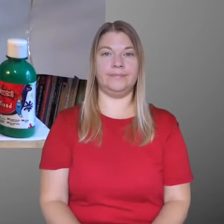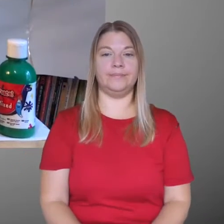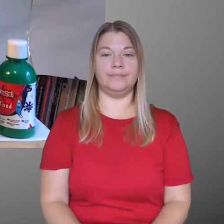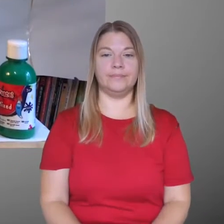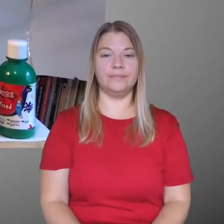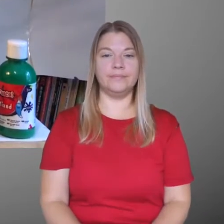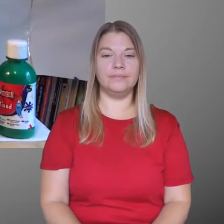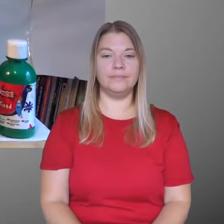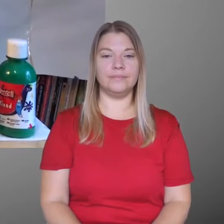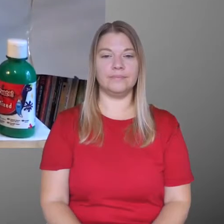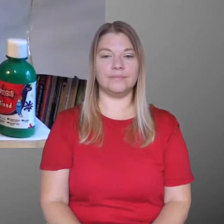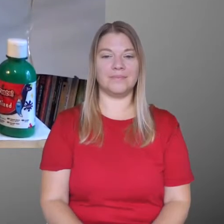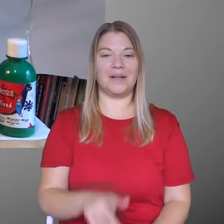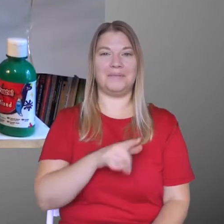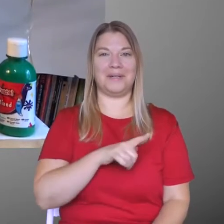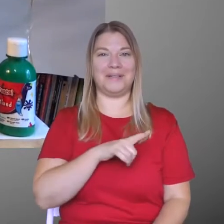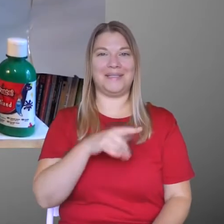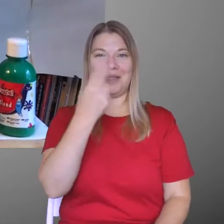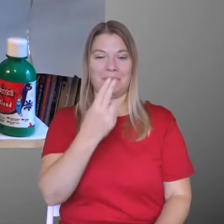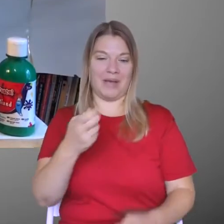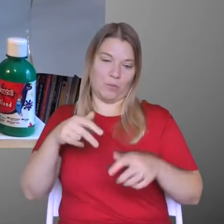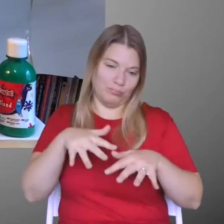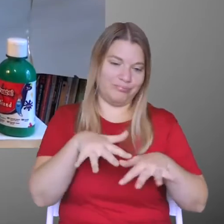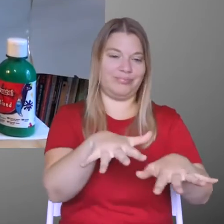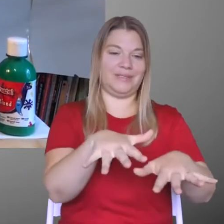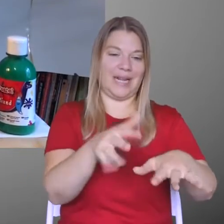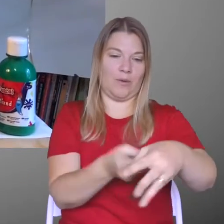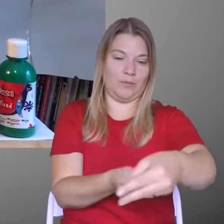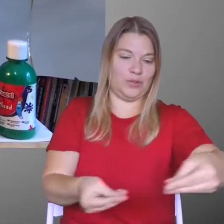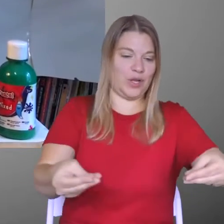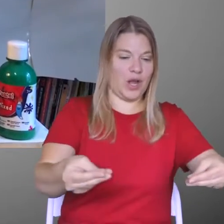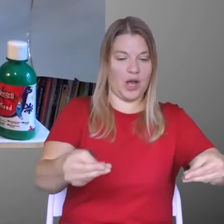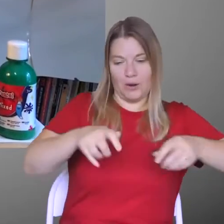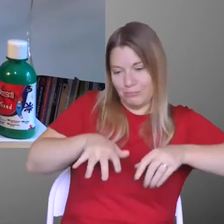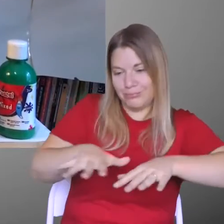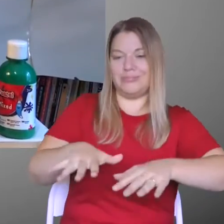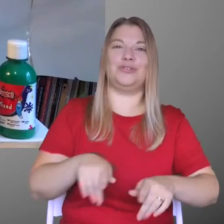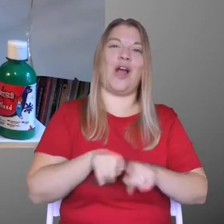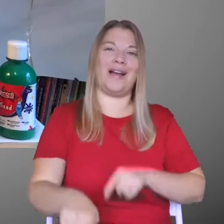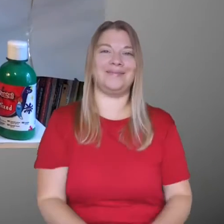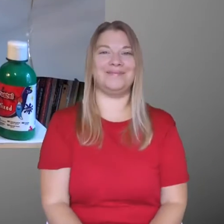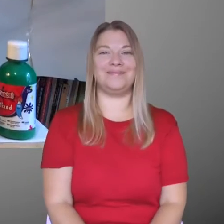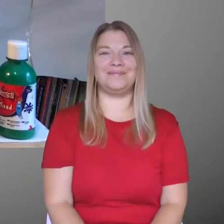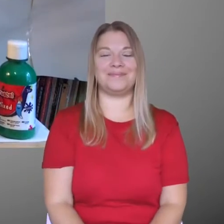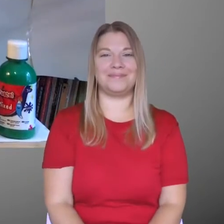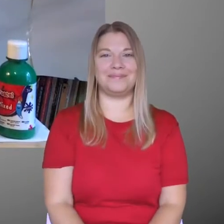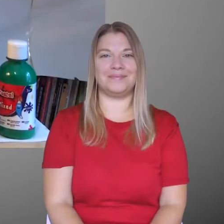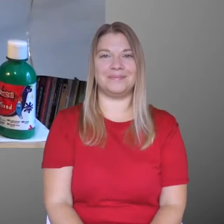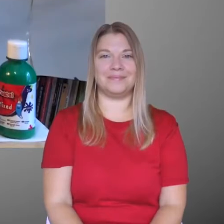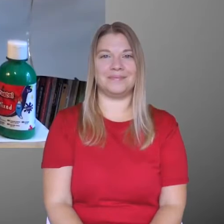180, because all my paint shot to one end of the page. And 1, 2, 3, blow.